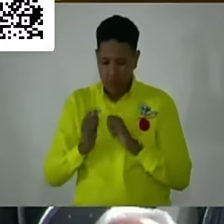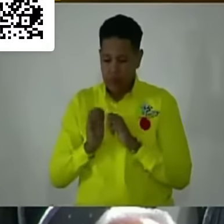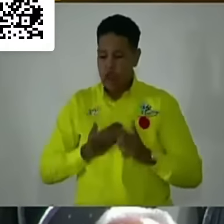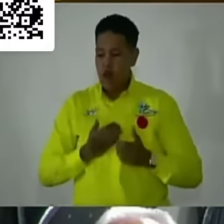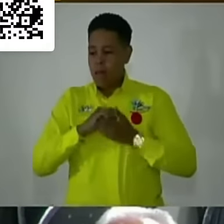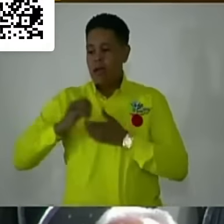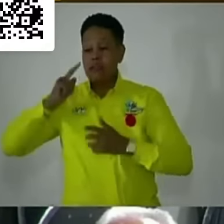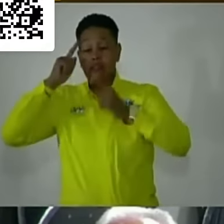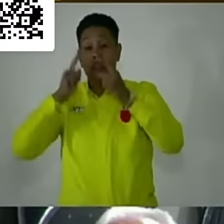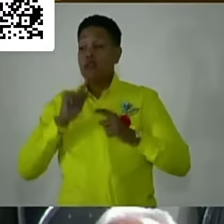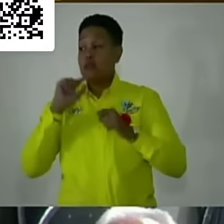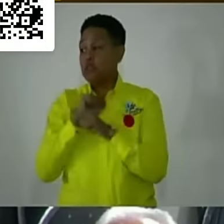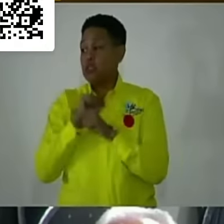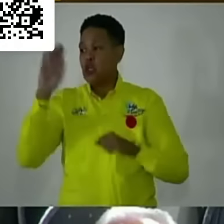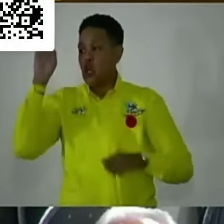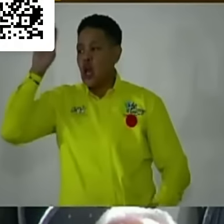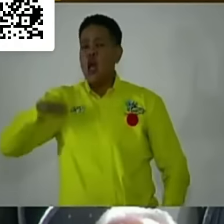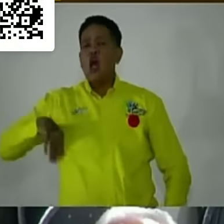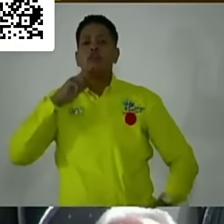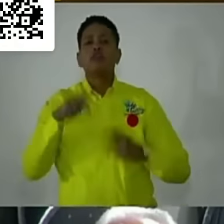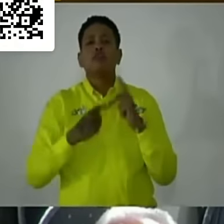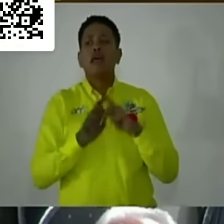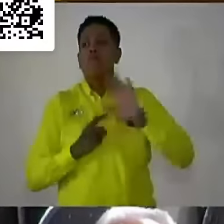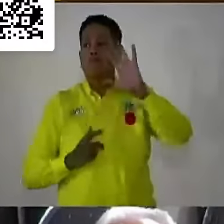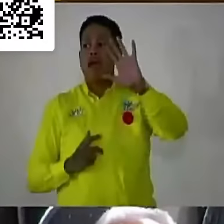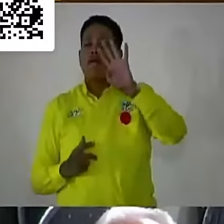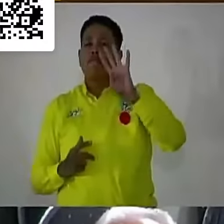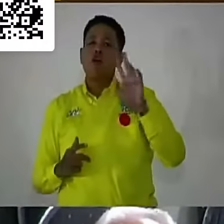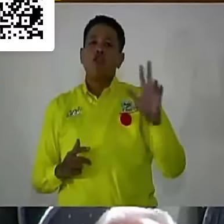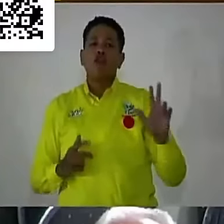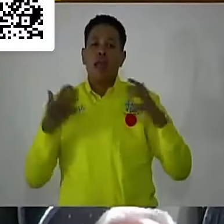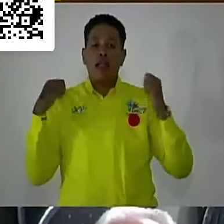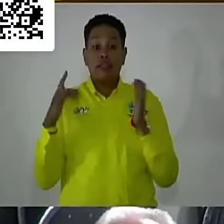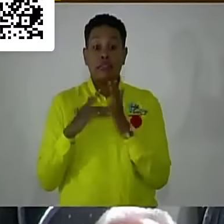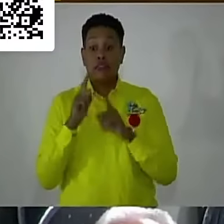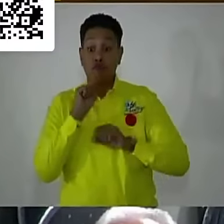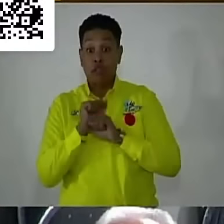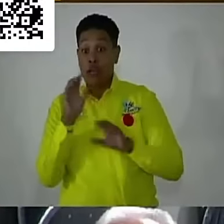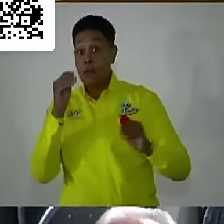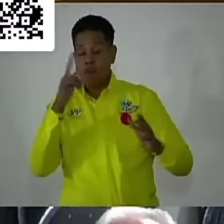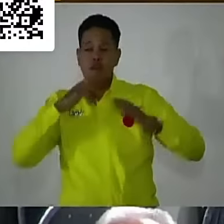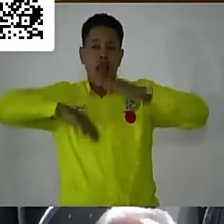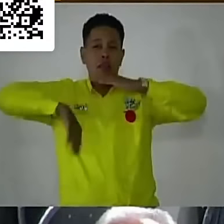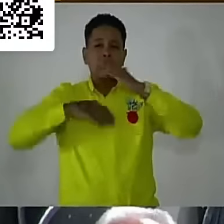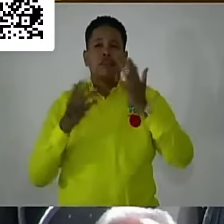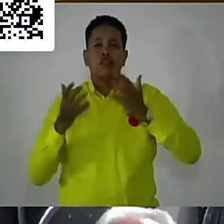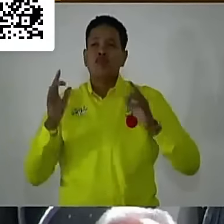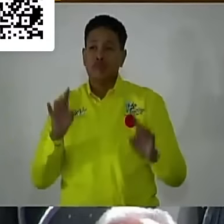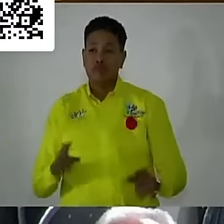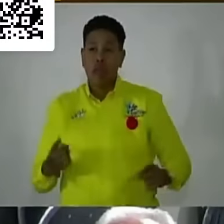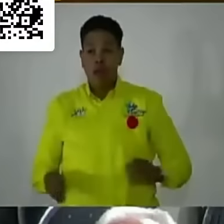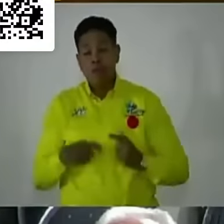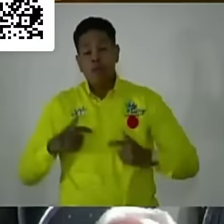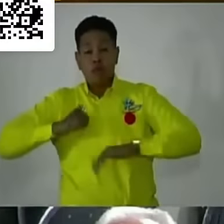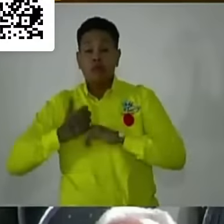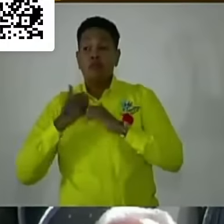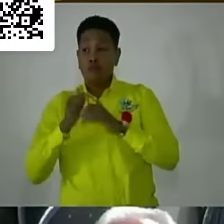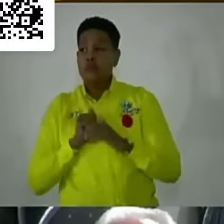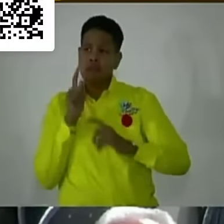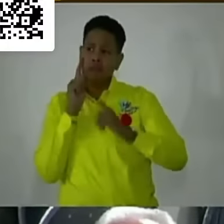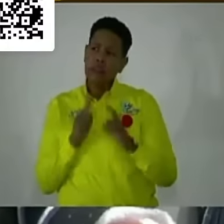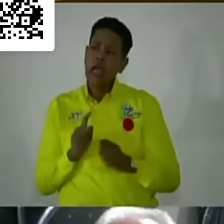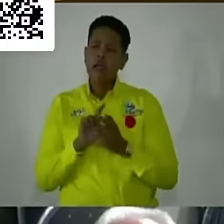to ensure that all Type 5, 4, and 3 health centers are providing basic services, and we're setting ourselves a target